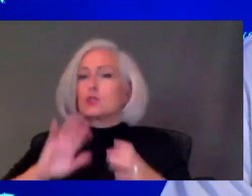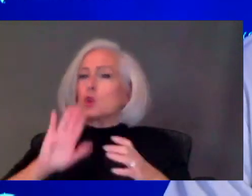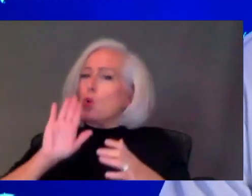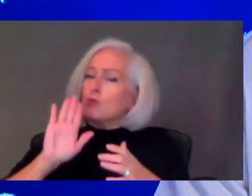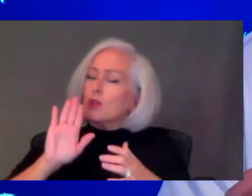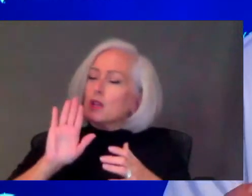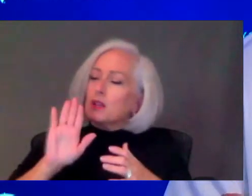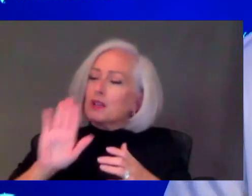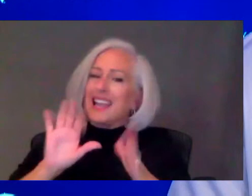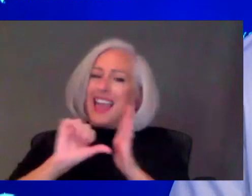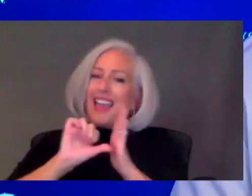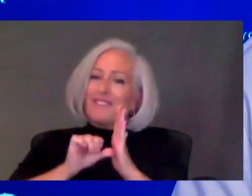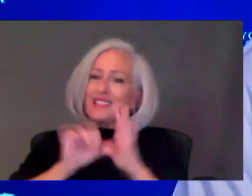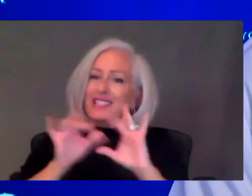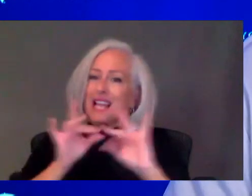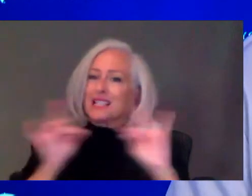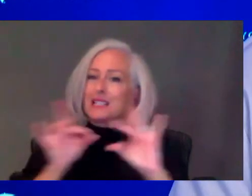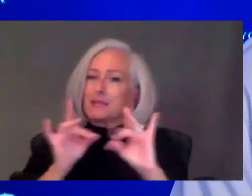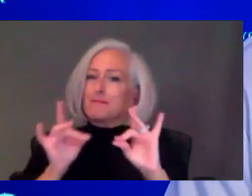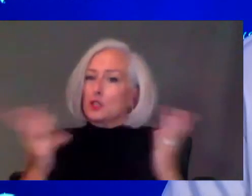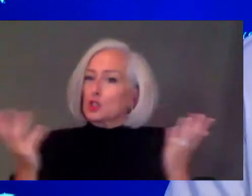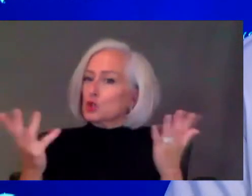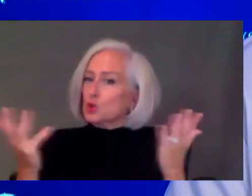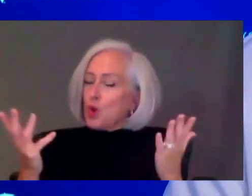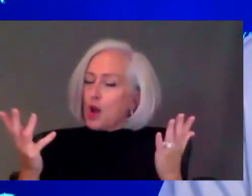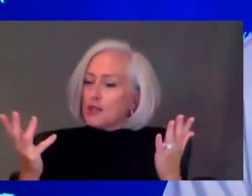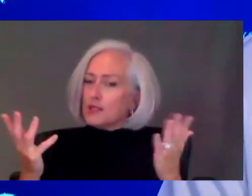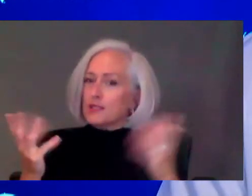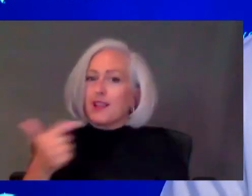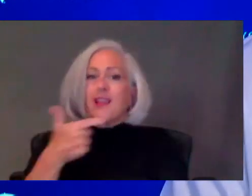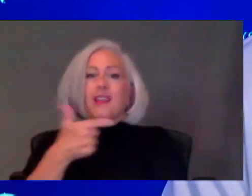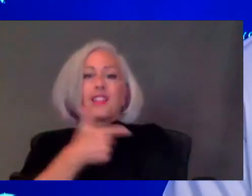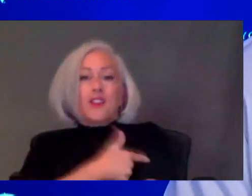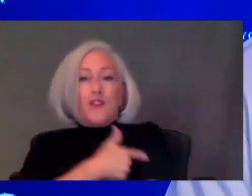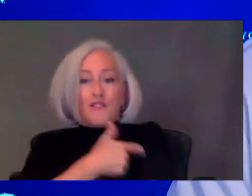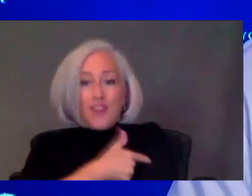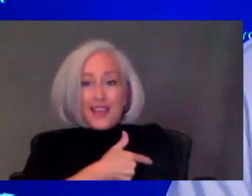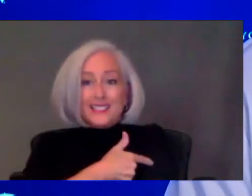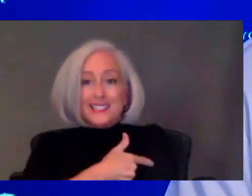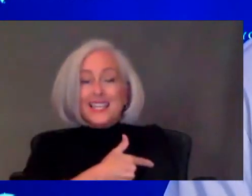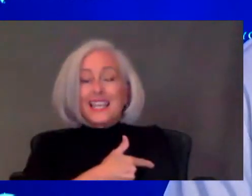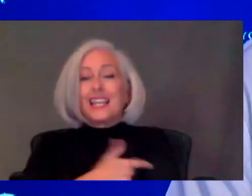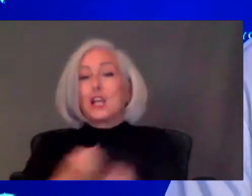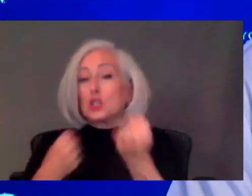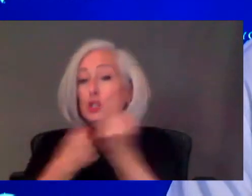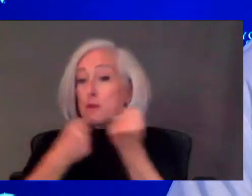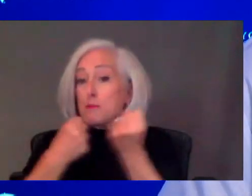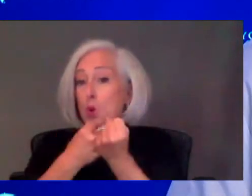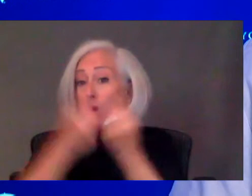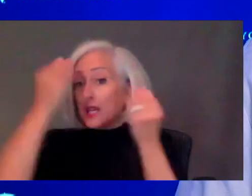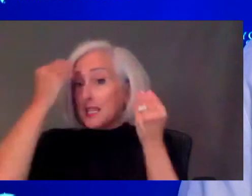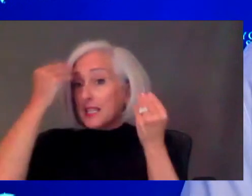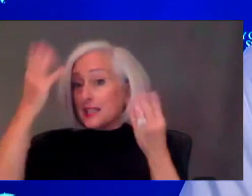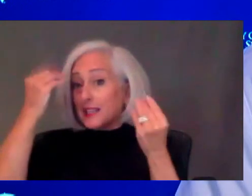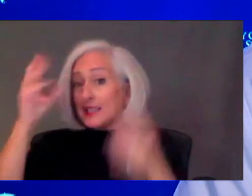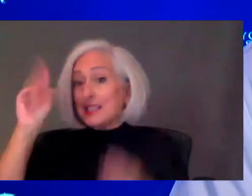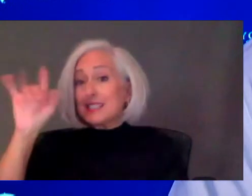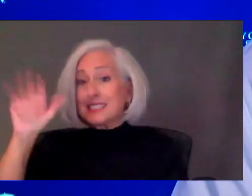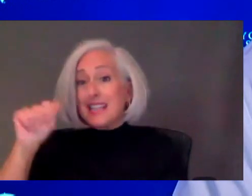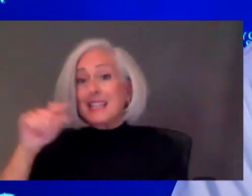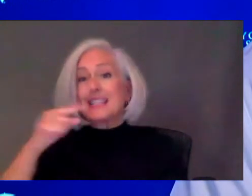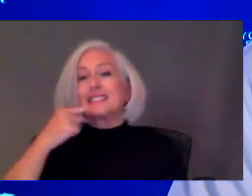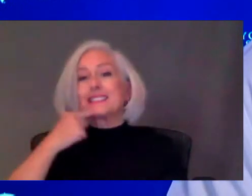messaging, their headlines, which do not tell the whole story of the actual data. So for instance, I saw